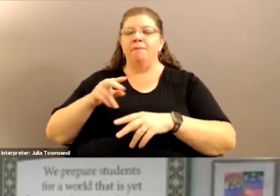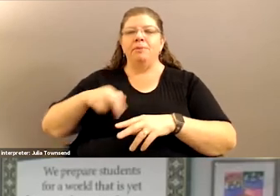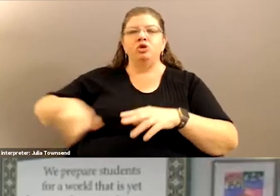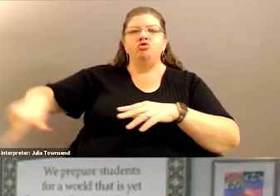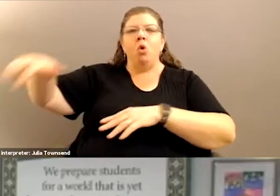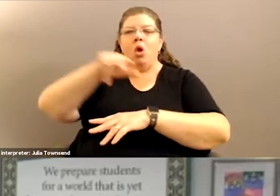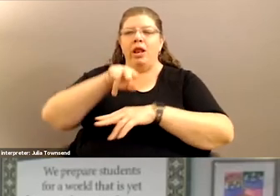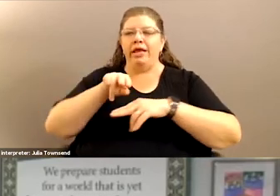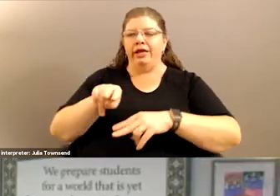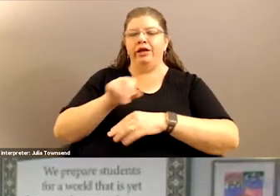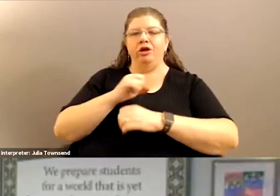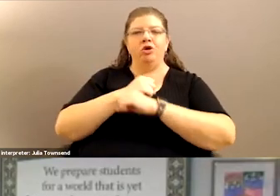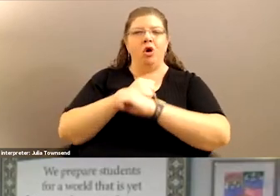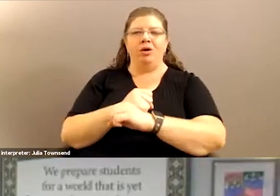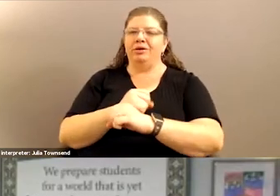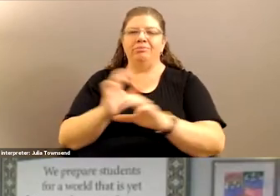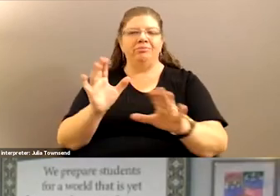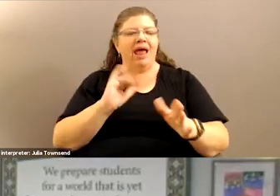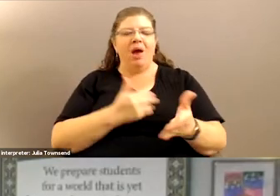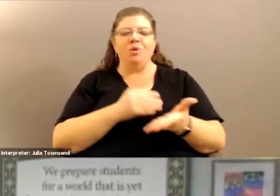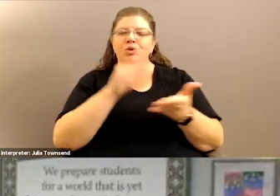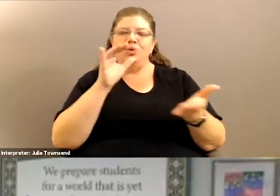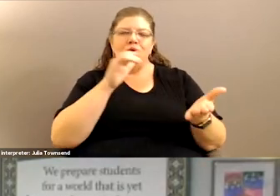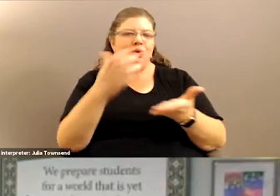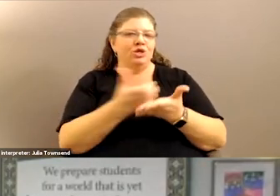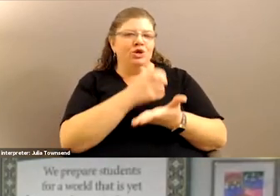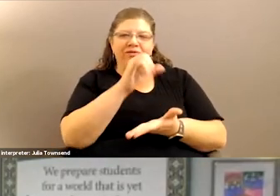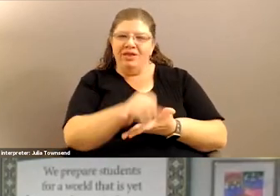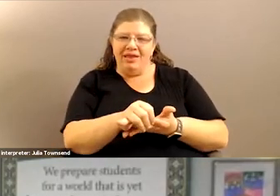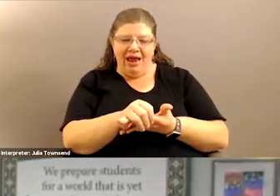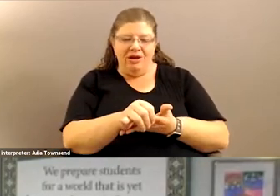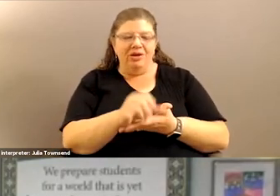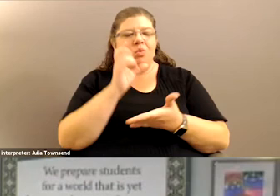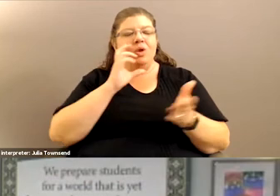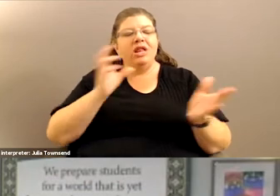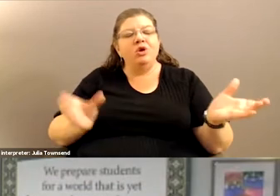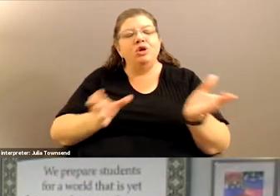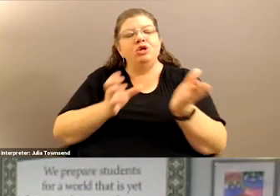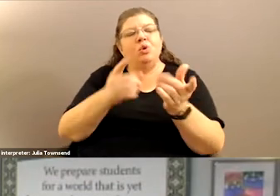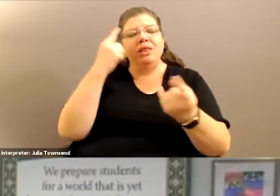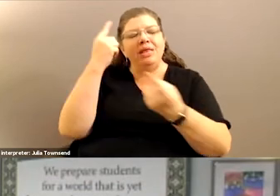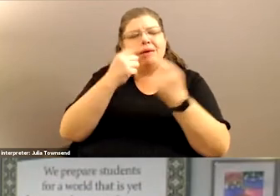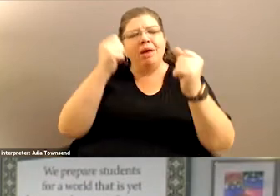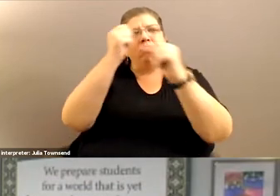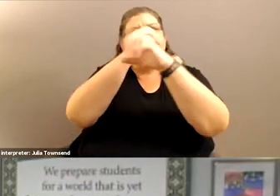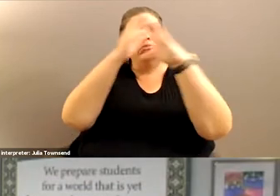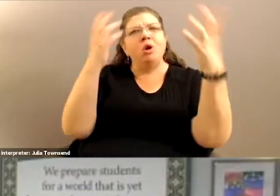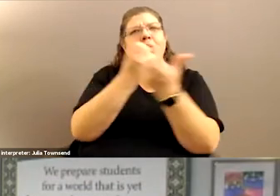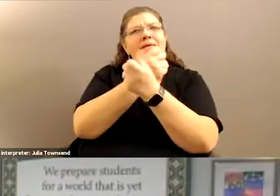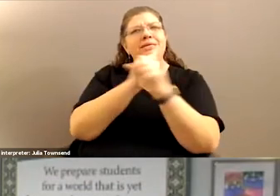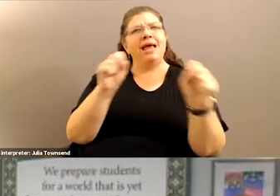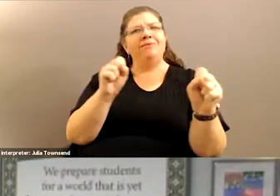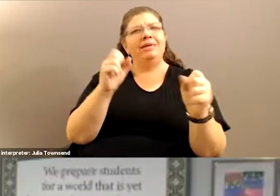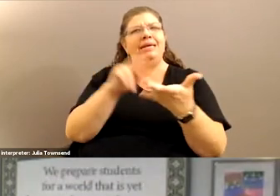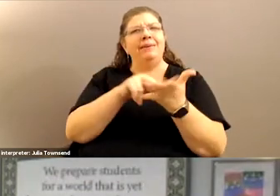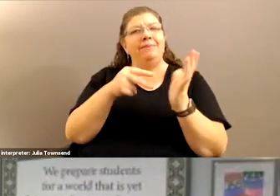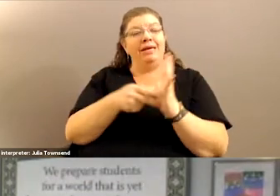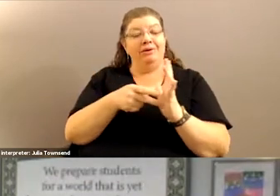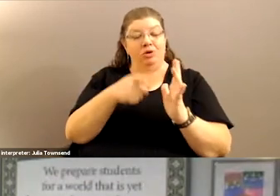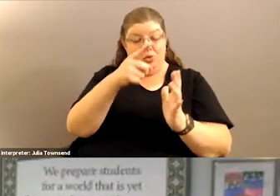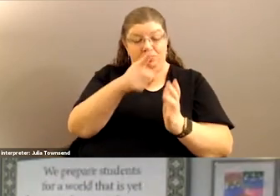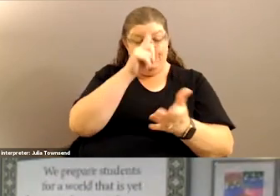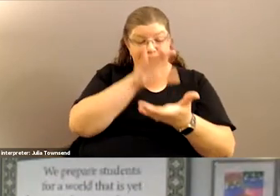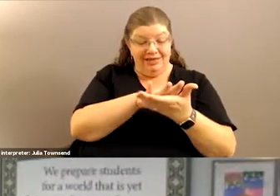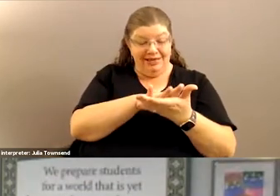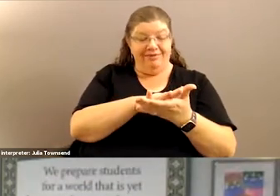conclusion i push you i push all of you to think about what safety really means to you and if you believe police make you feel safe and